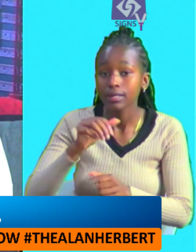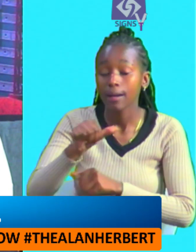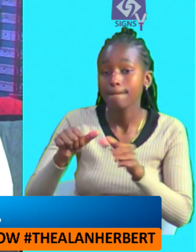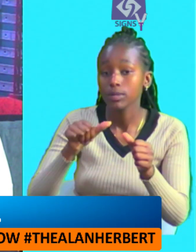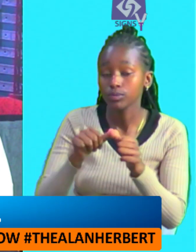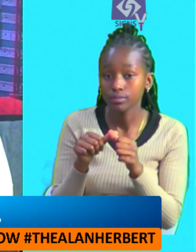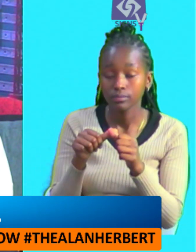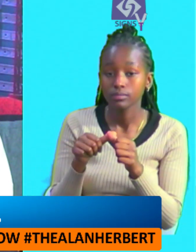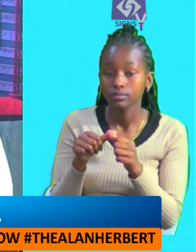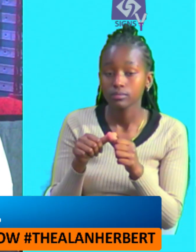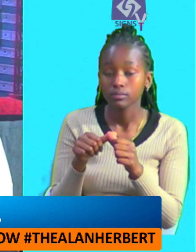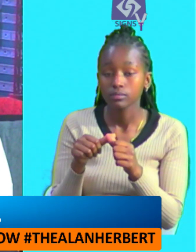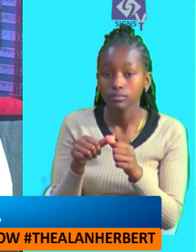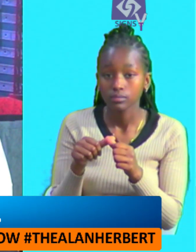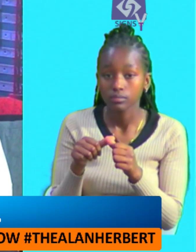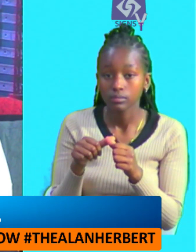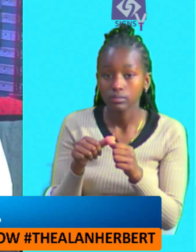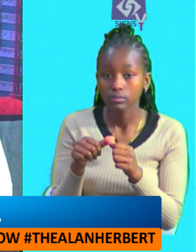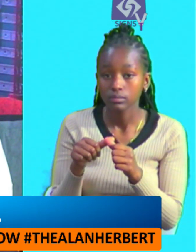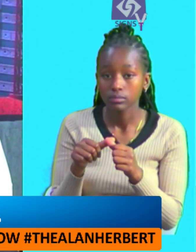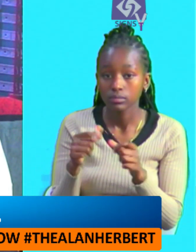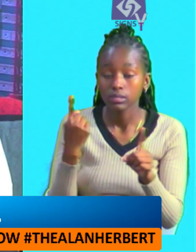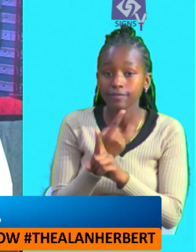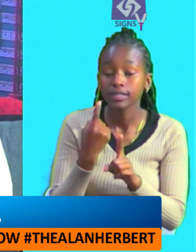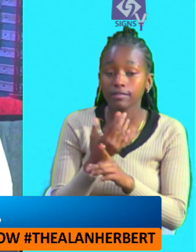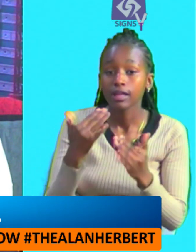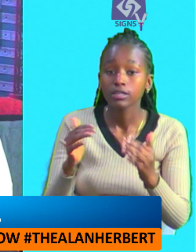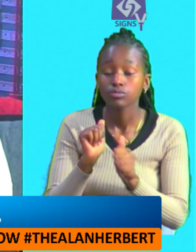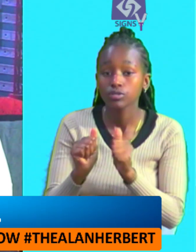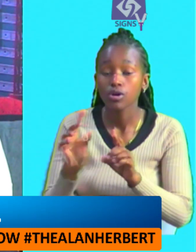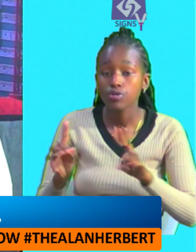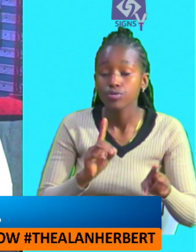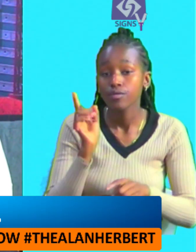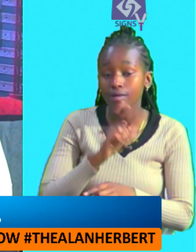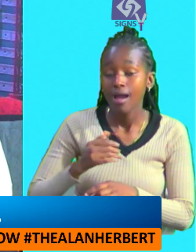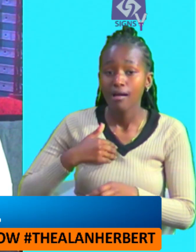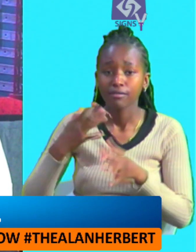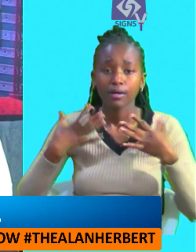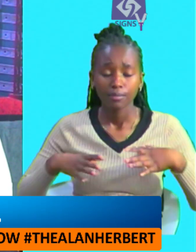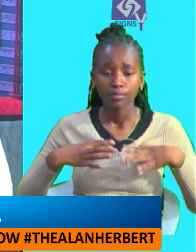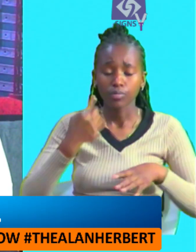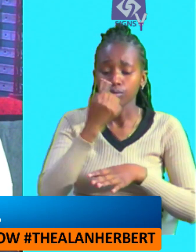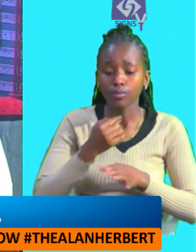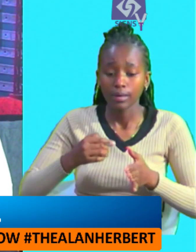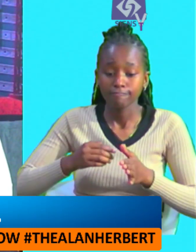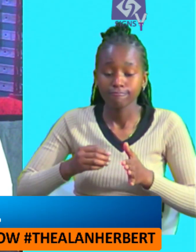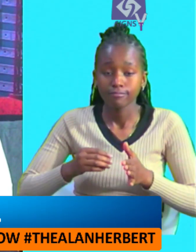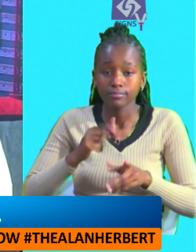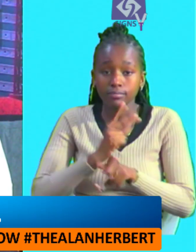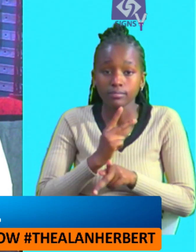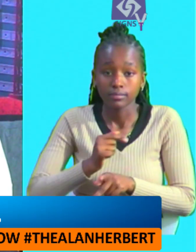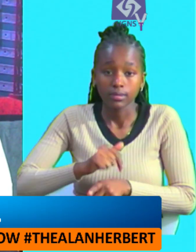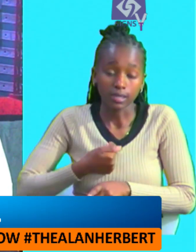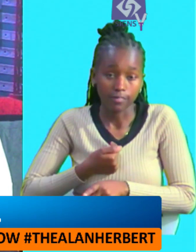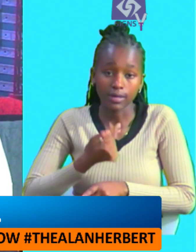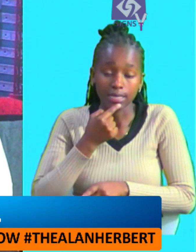are not reading, so that means we are not replenishing our knowledge. So that means slowly by slowly, we are getting